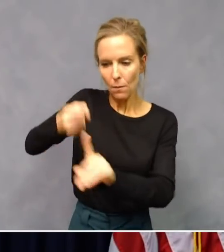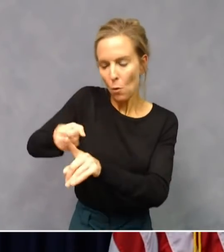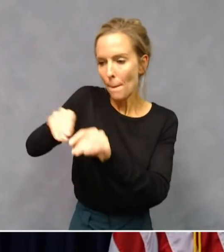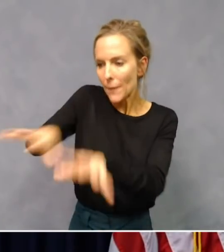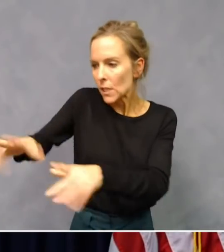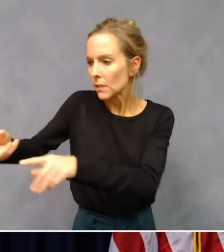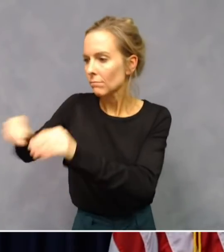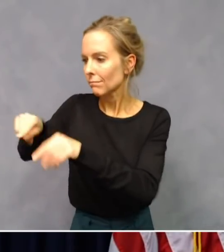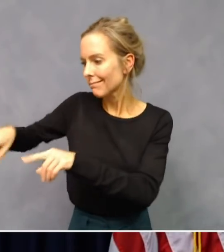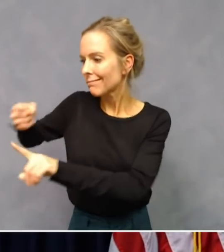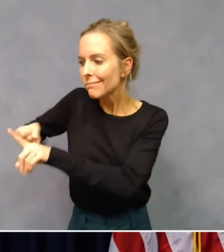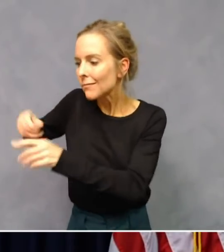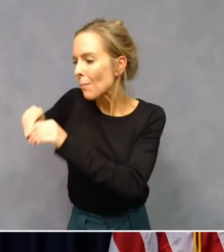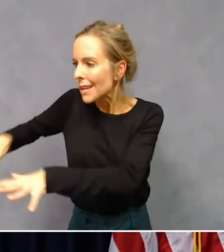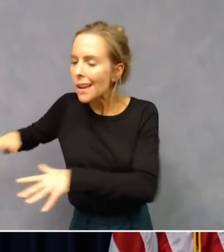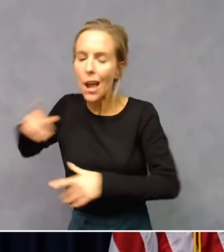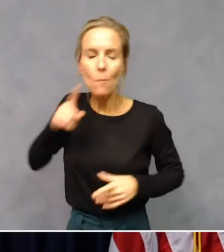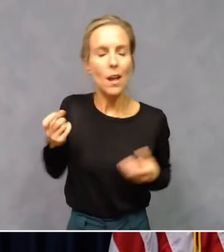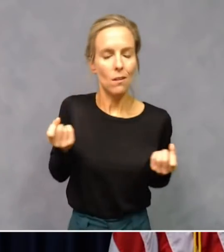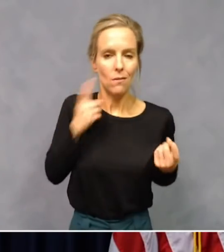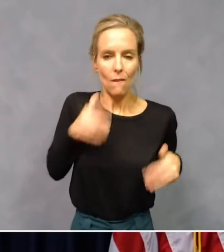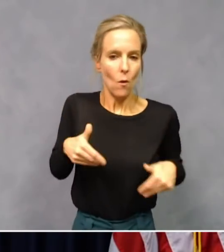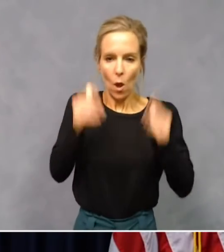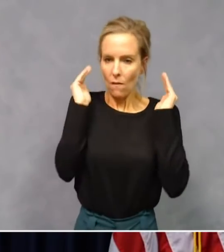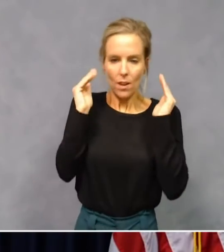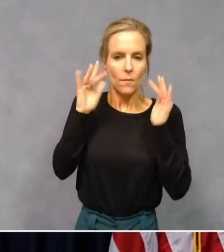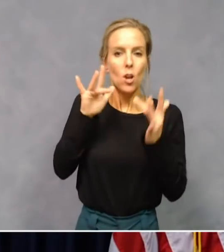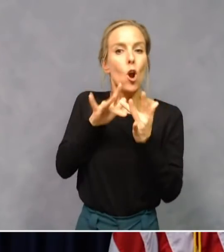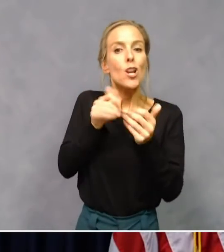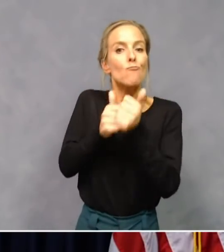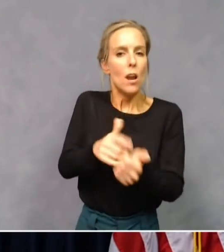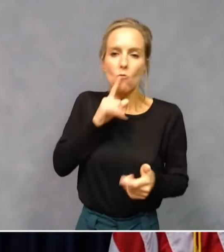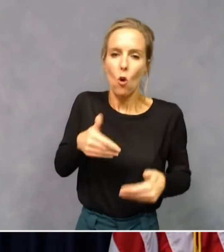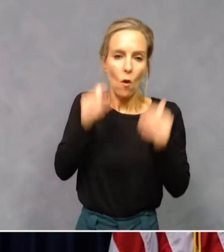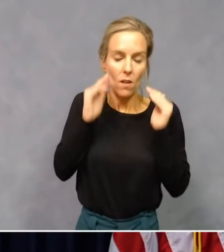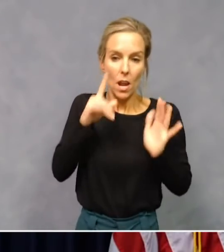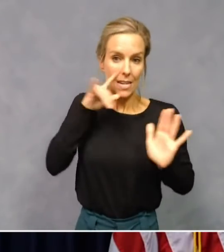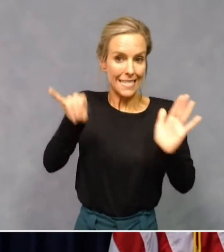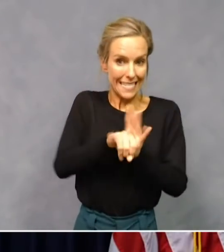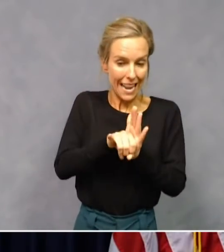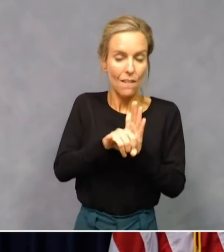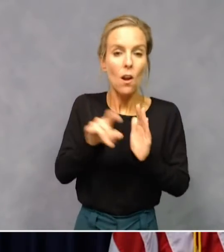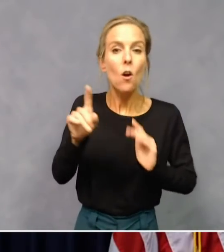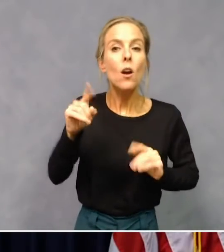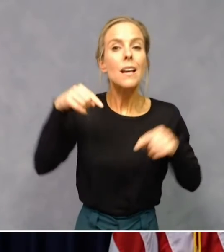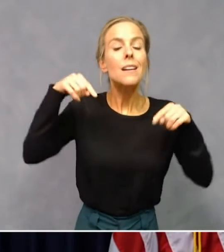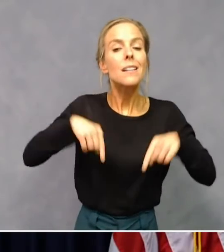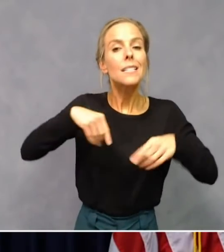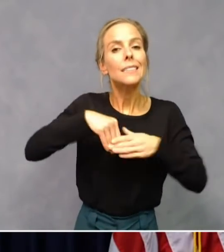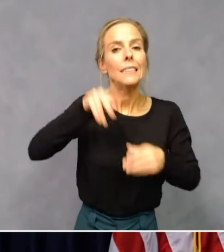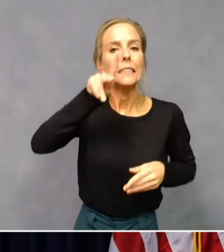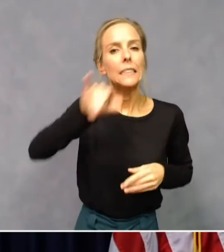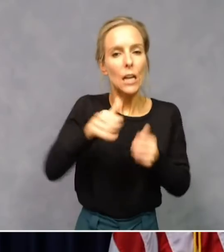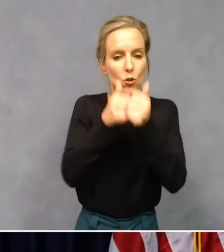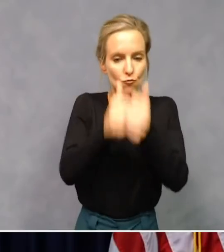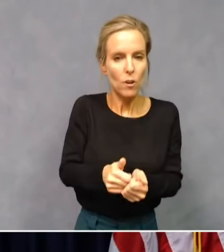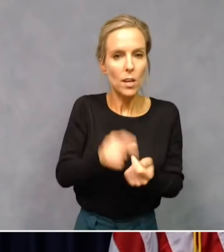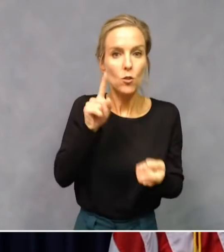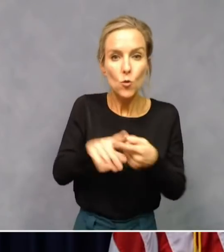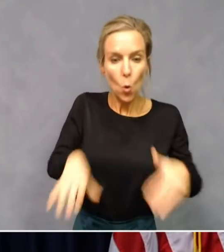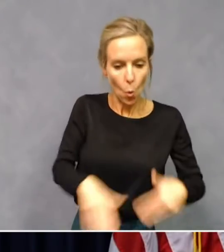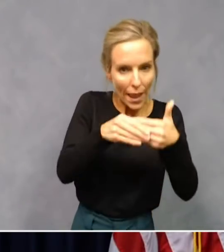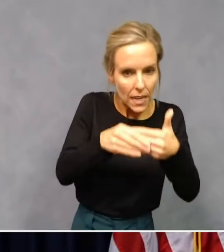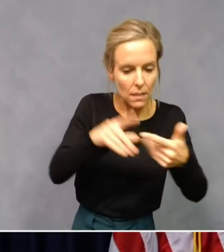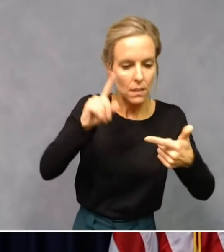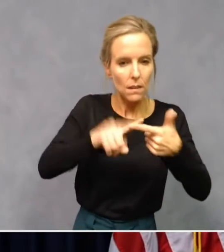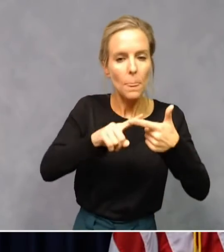overwhelmed. But in just the past month, there are identified outbreaks in Kentucky that have been traced to weddings, meals with